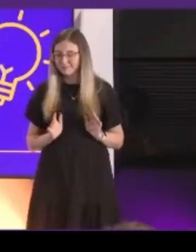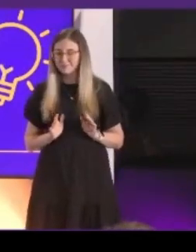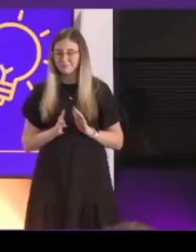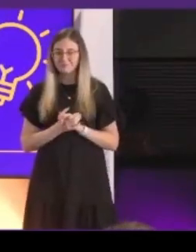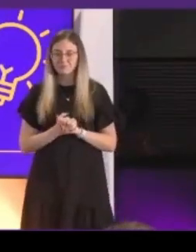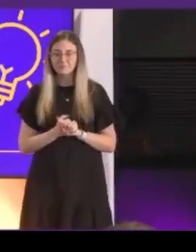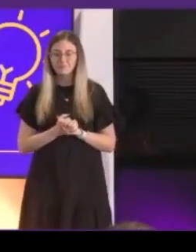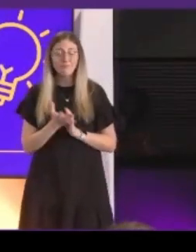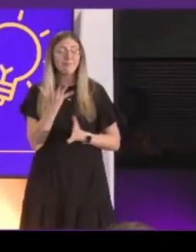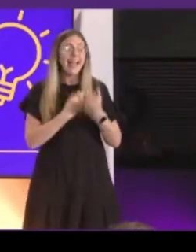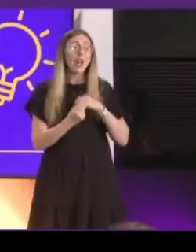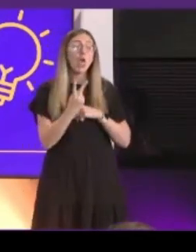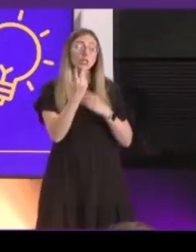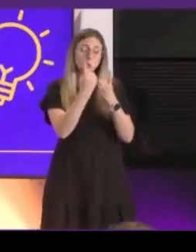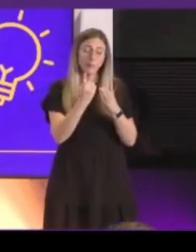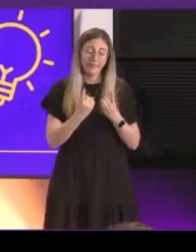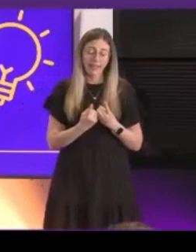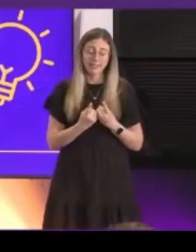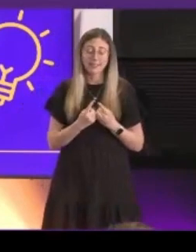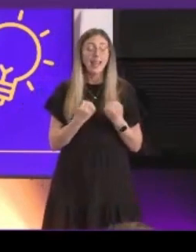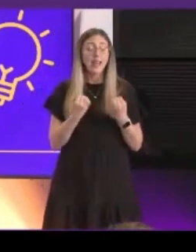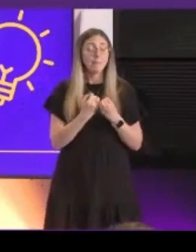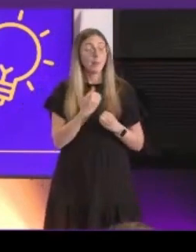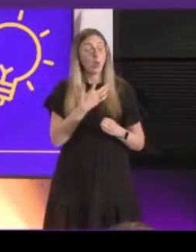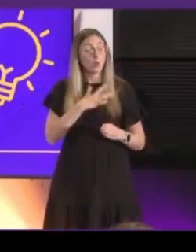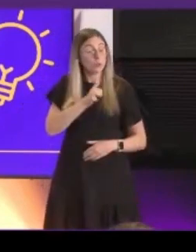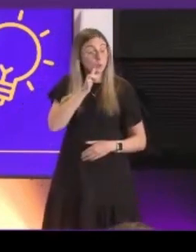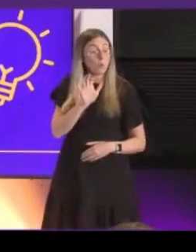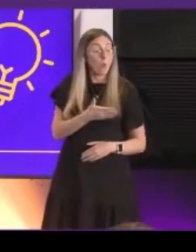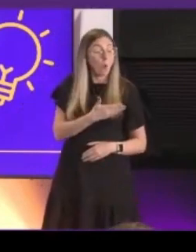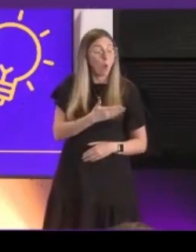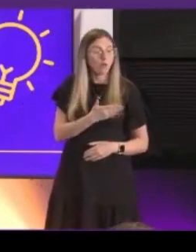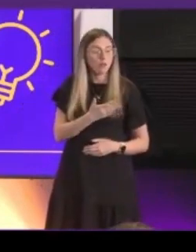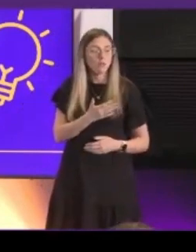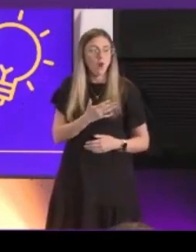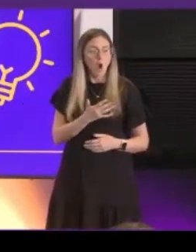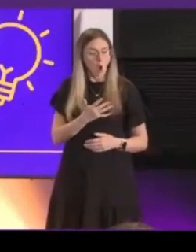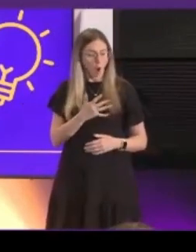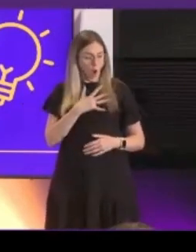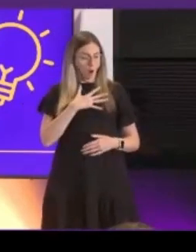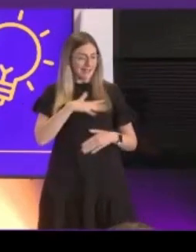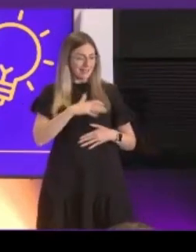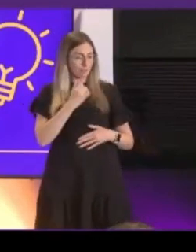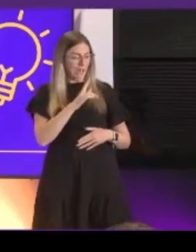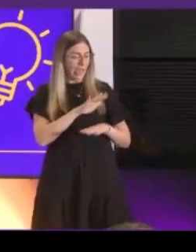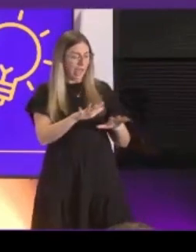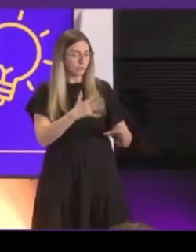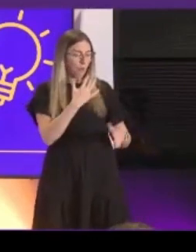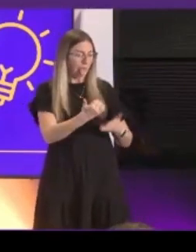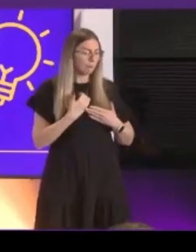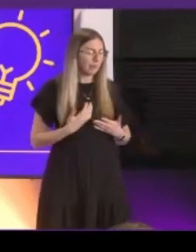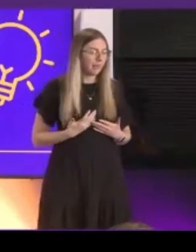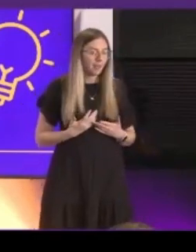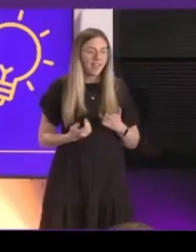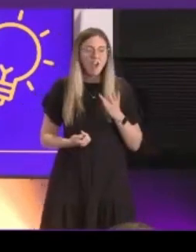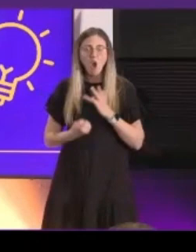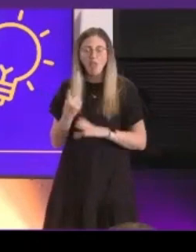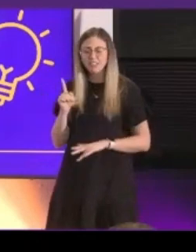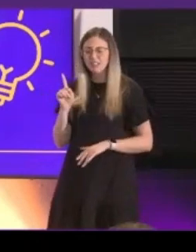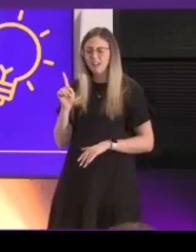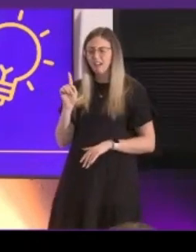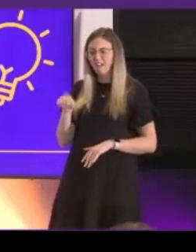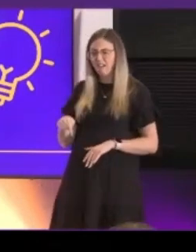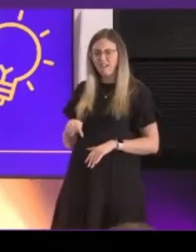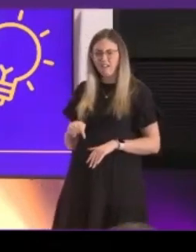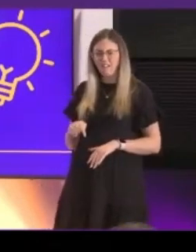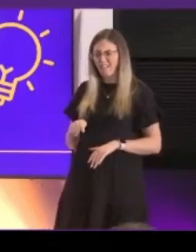And I learned two things. There are people who want to know it all and really want, like, oh God, I didn't even know, please help me. And there are the people who kind of go, what's it got to